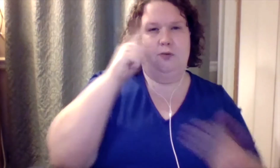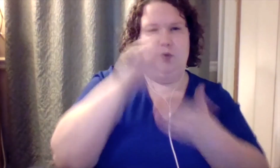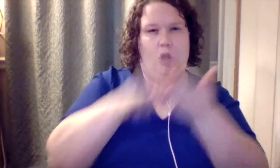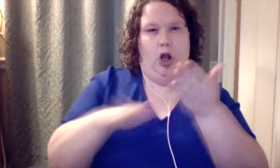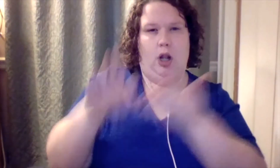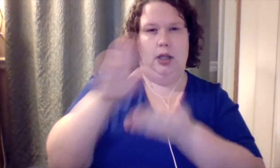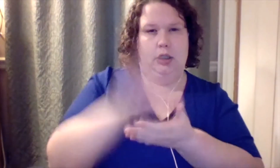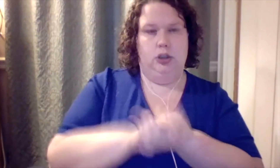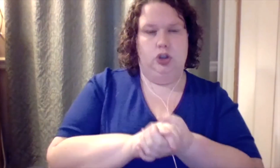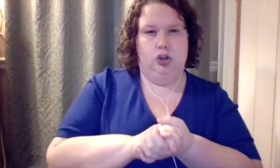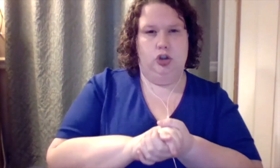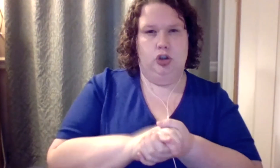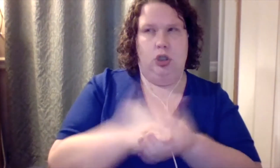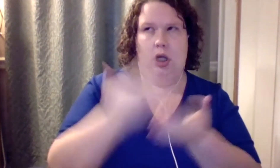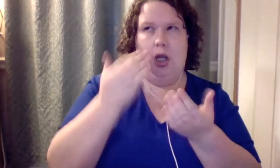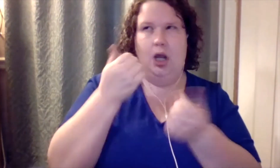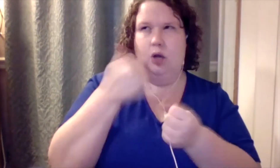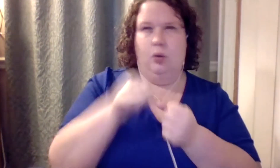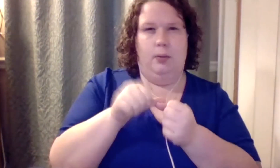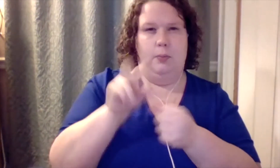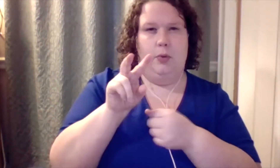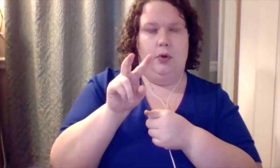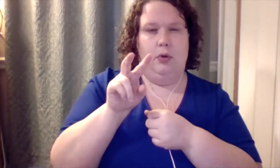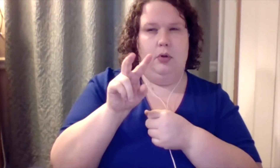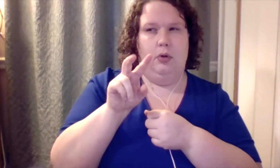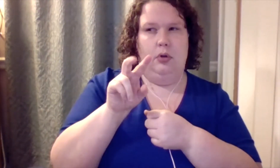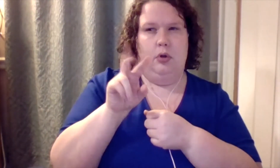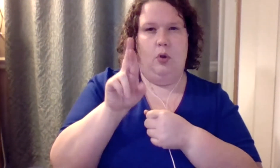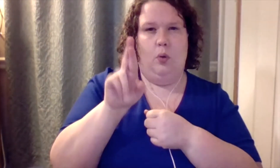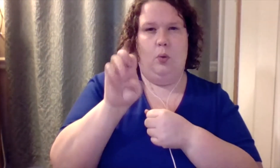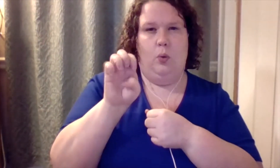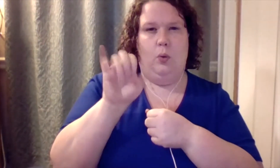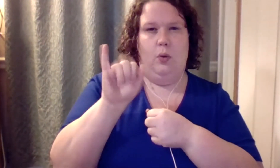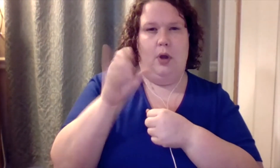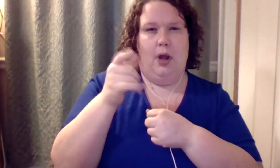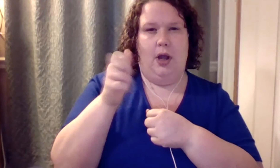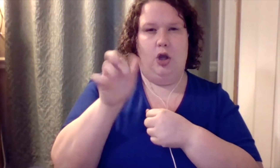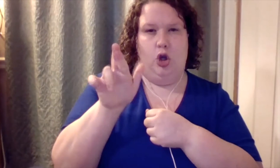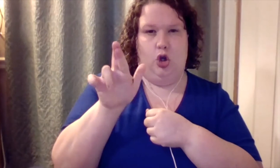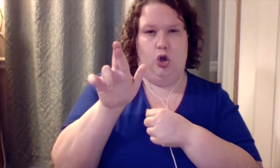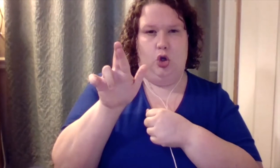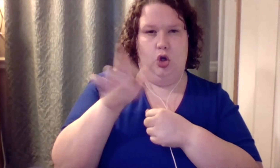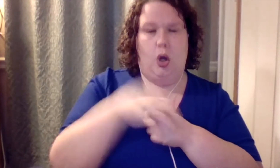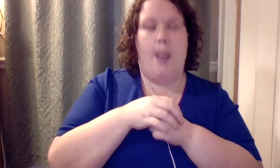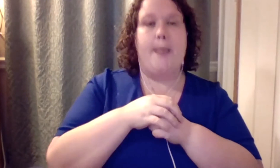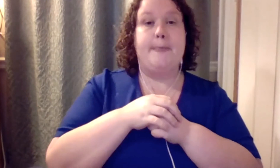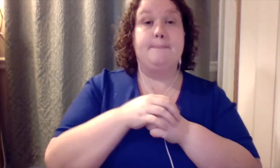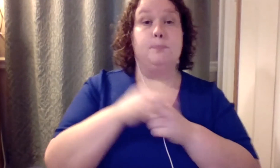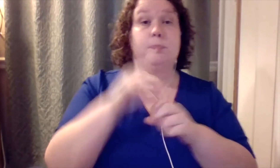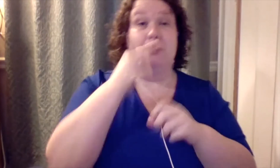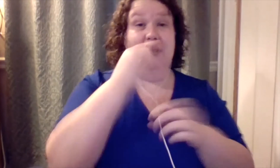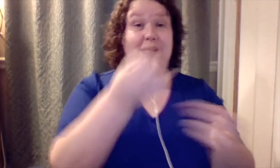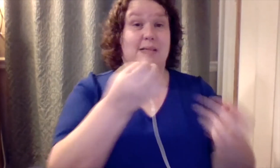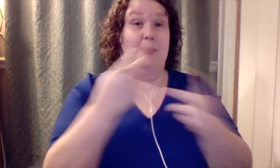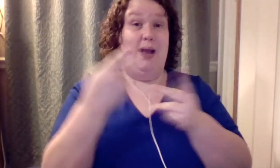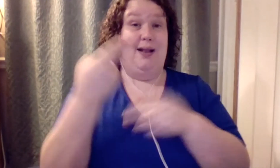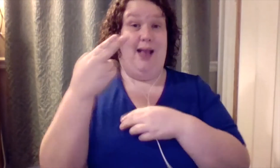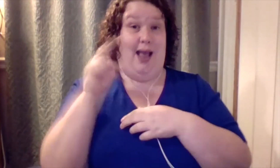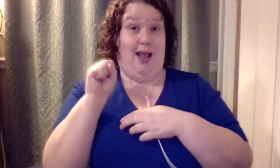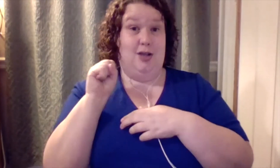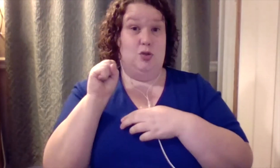those kids can come back and get rankings in high school to help them get into college.